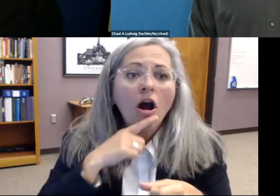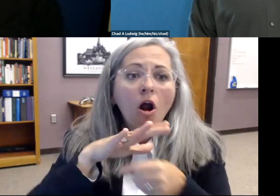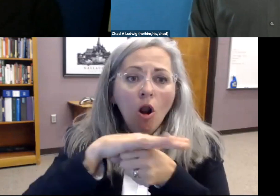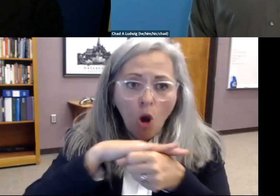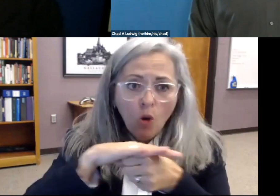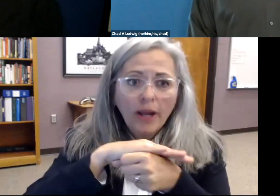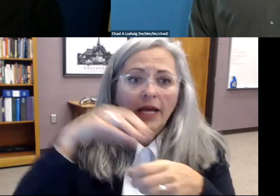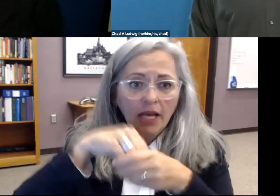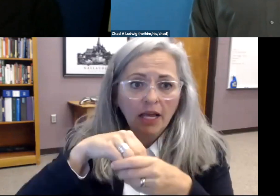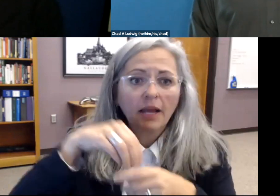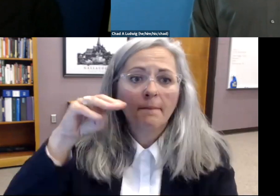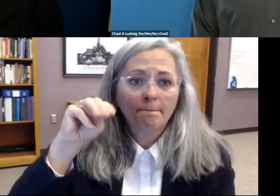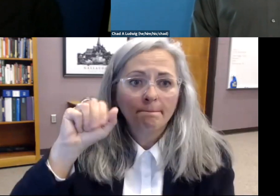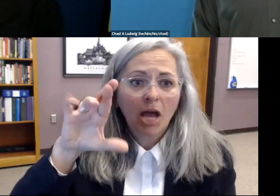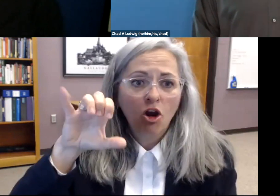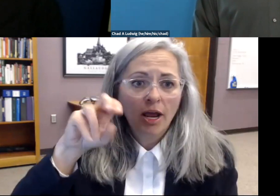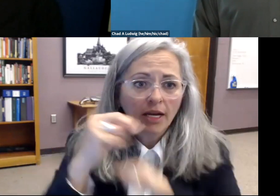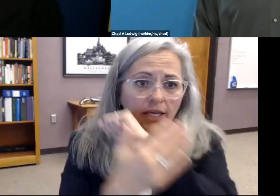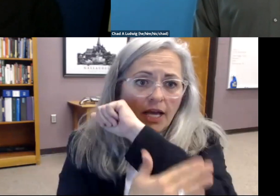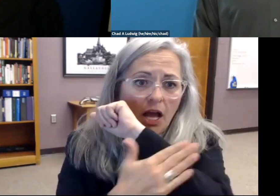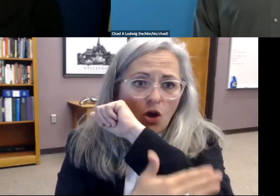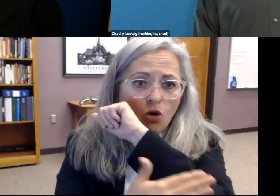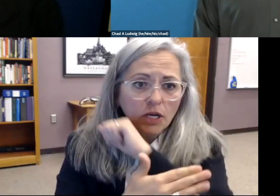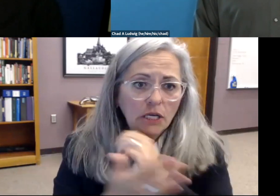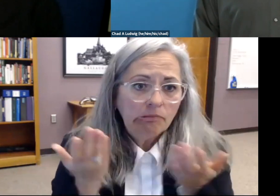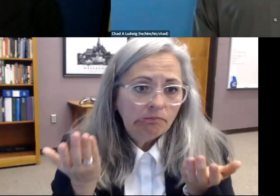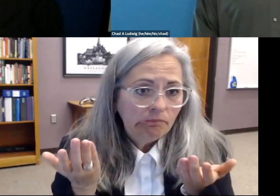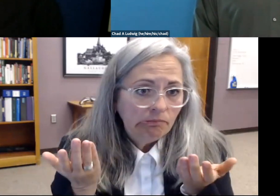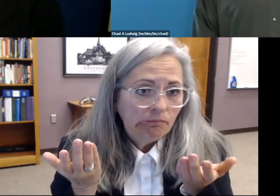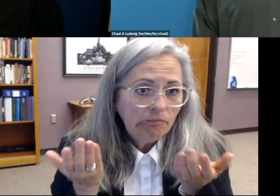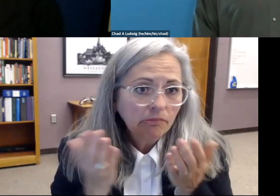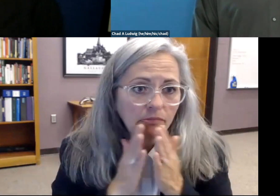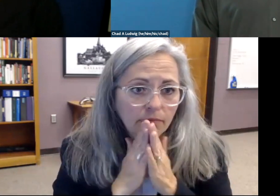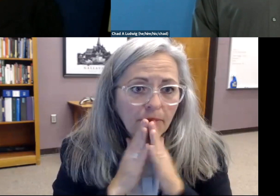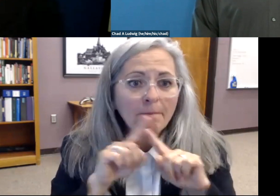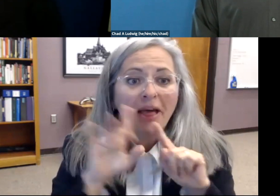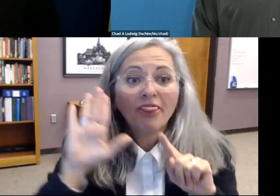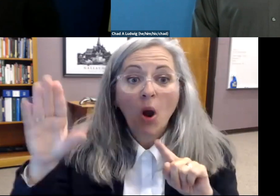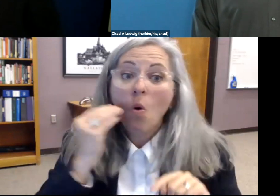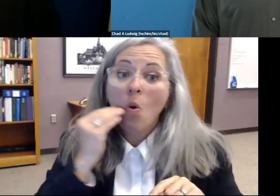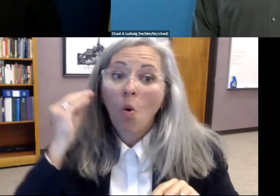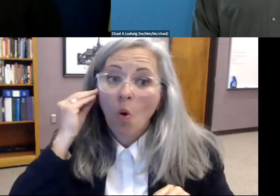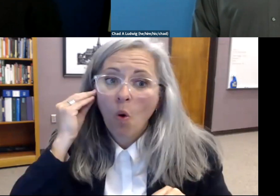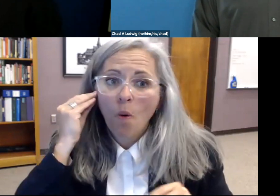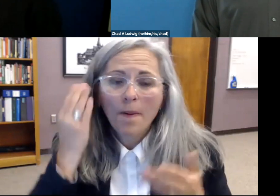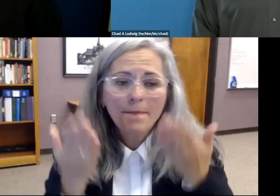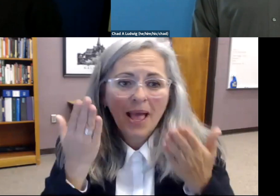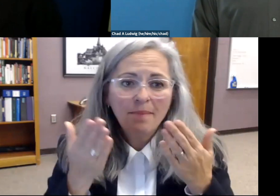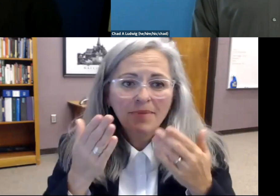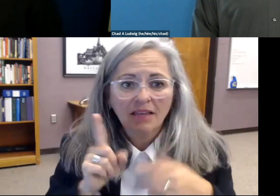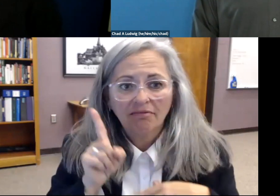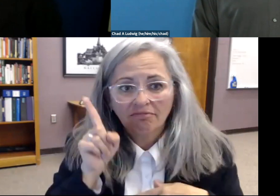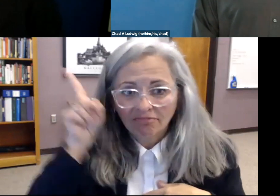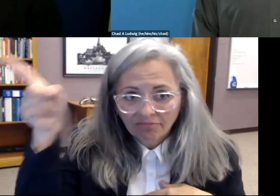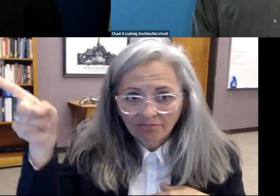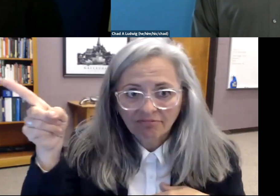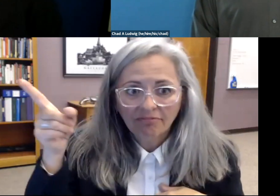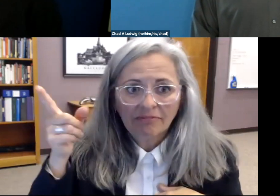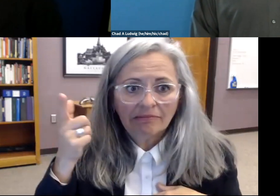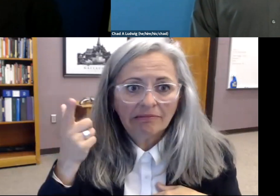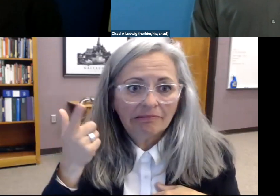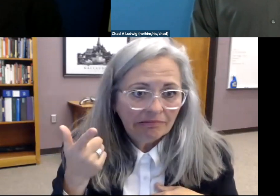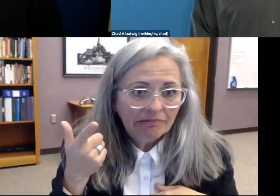go to Oregon School for the Deaf, which is located in Marion County. Is that right? Even though, because their